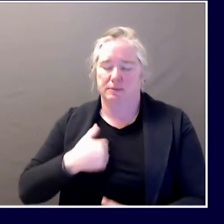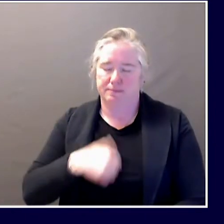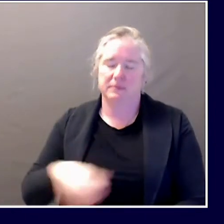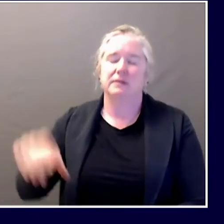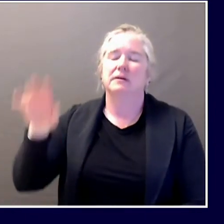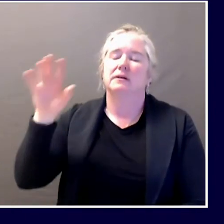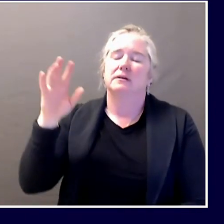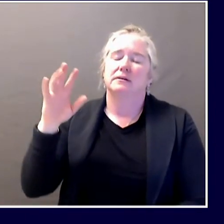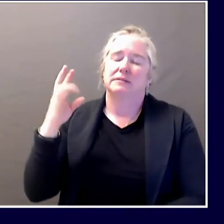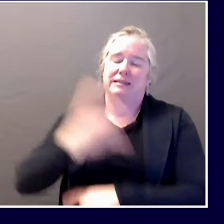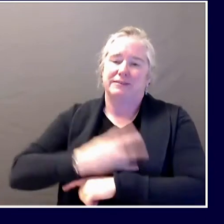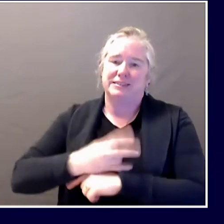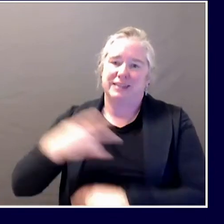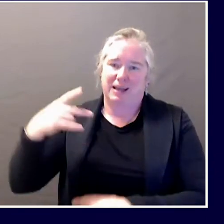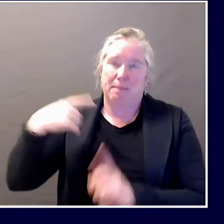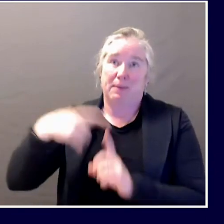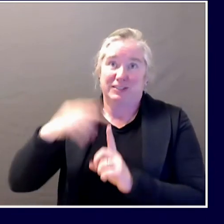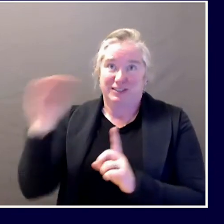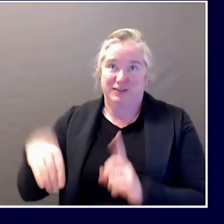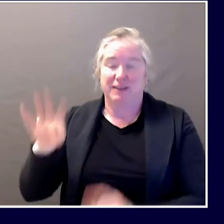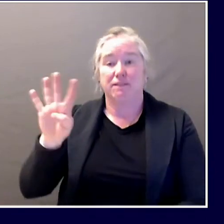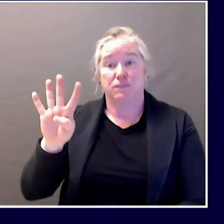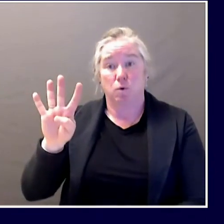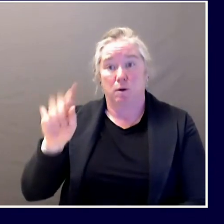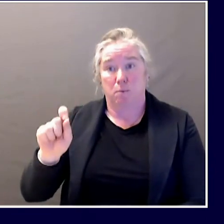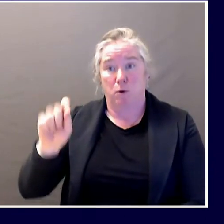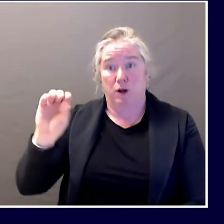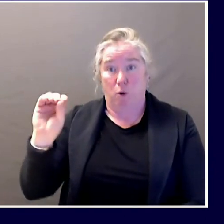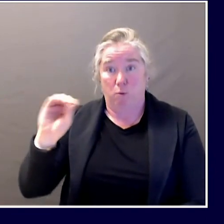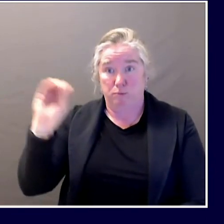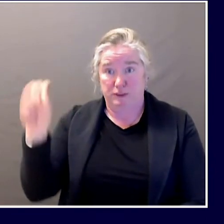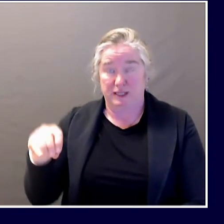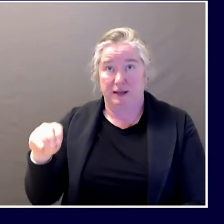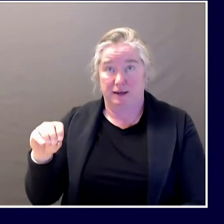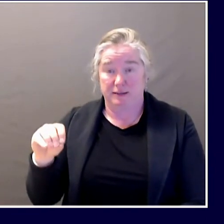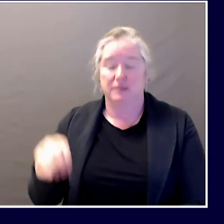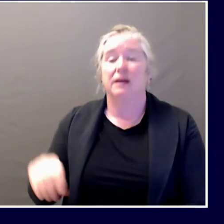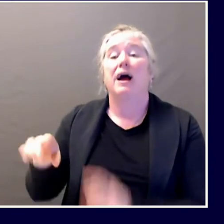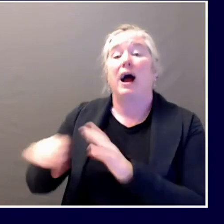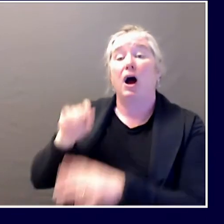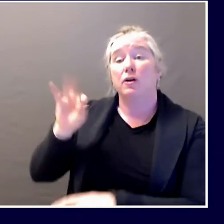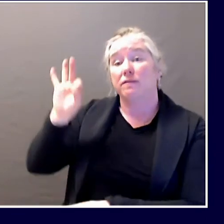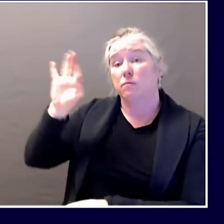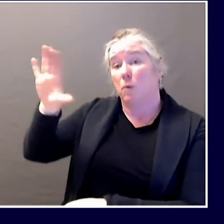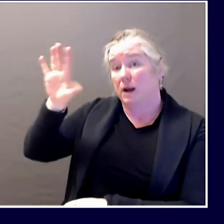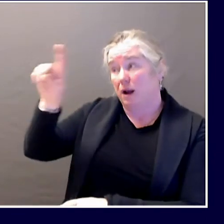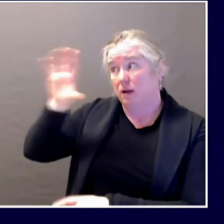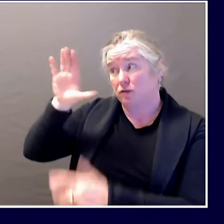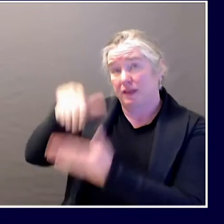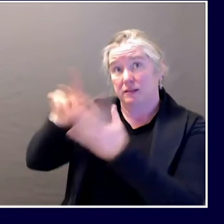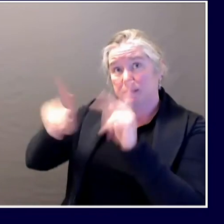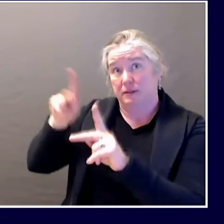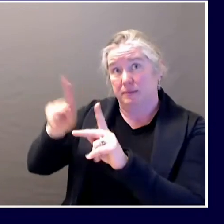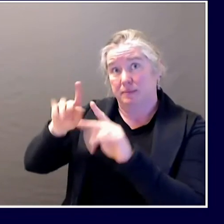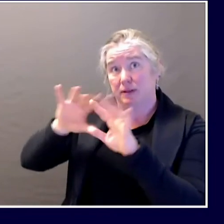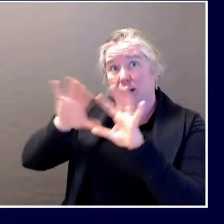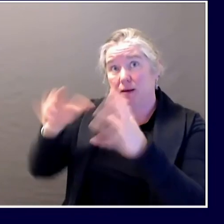of 153 antigen tests that are being conducted for every 100,000 people in the